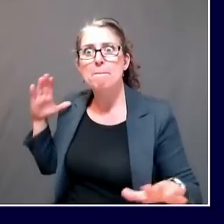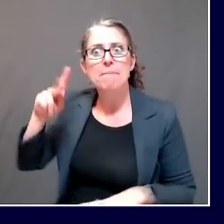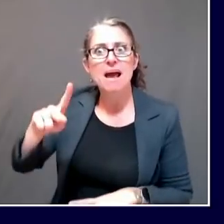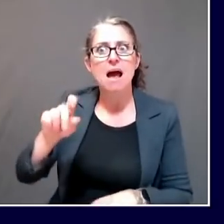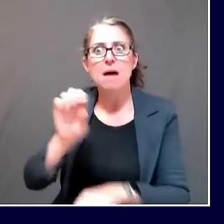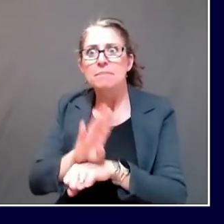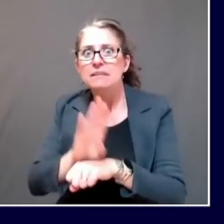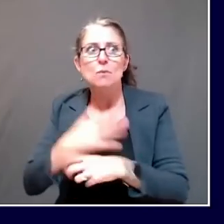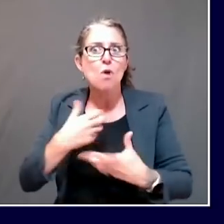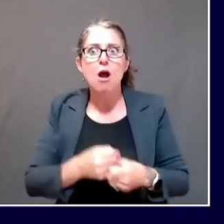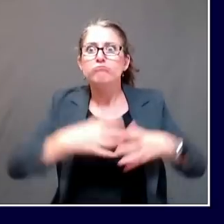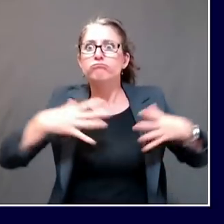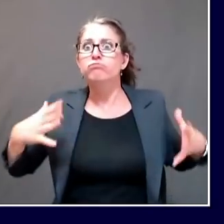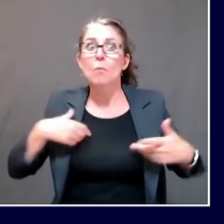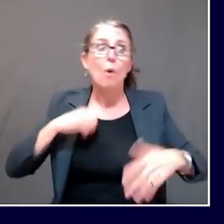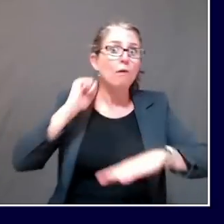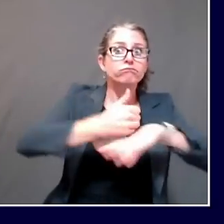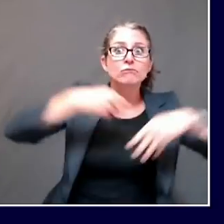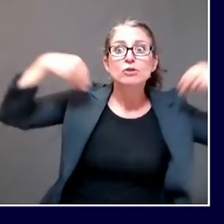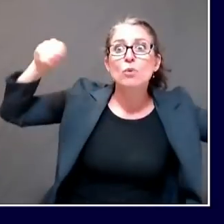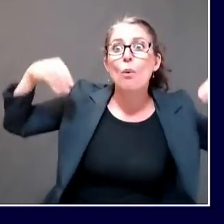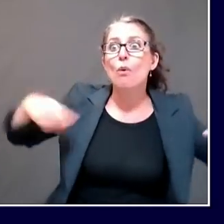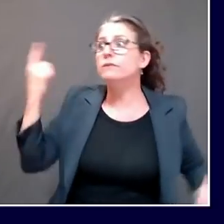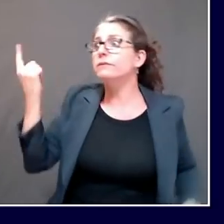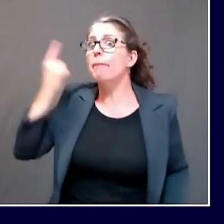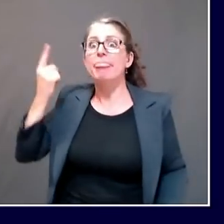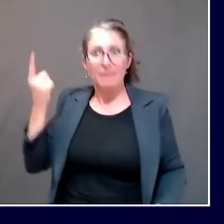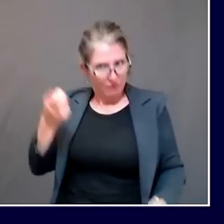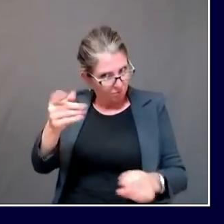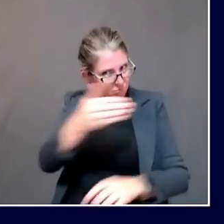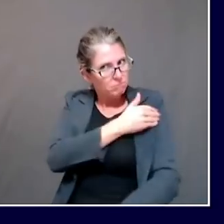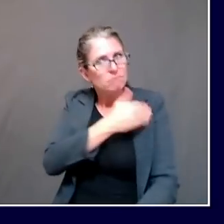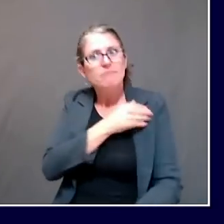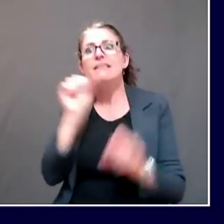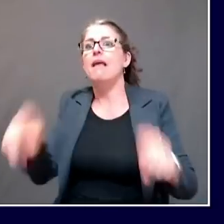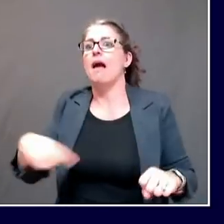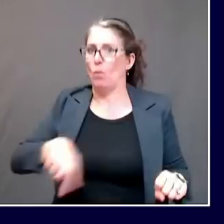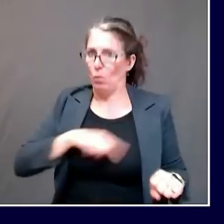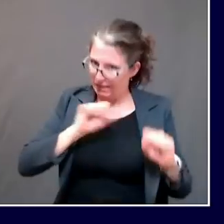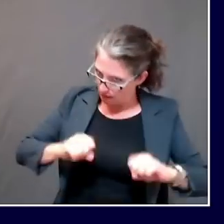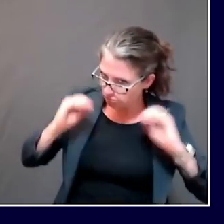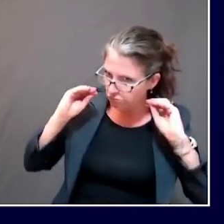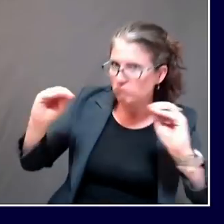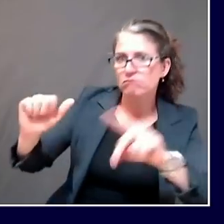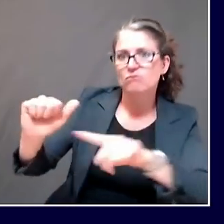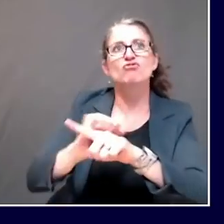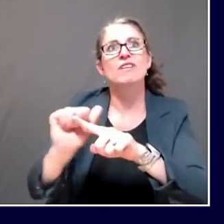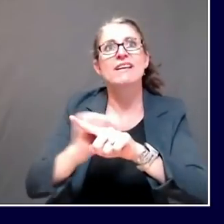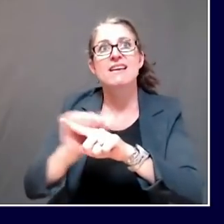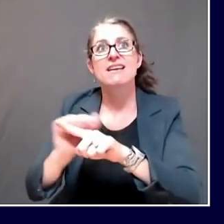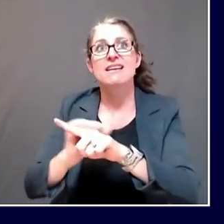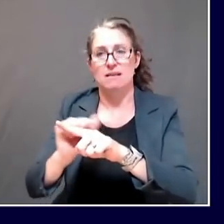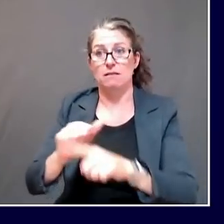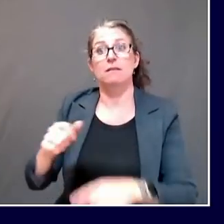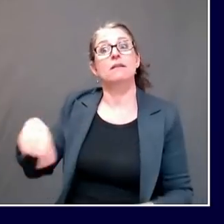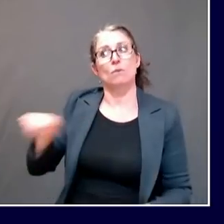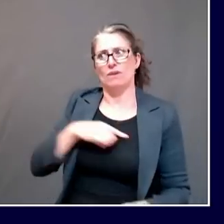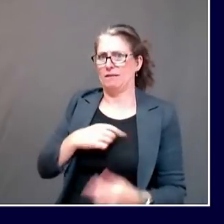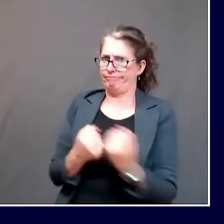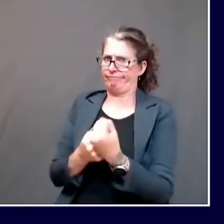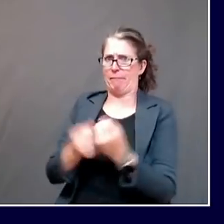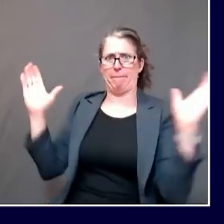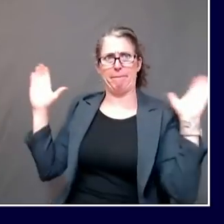work, get back to work, is at the foundation of our long-term economic recovery as a state. There are